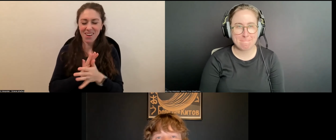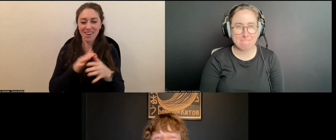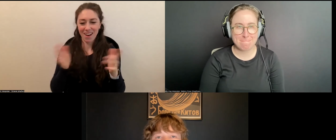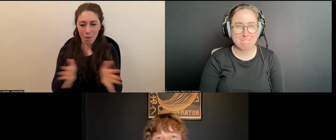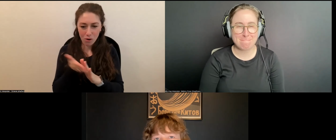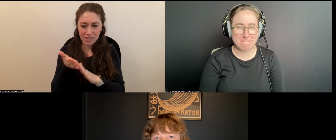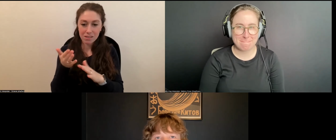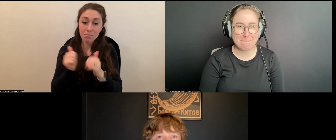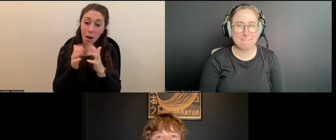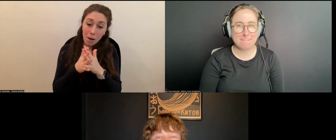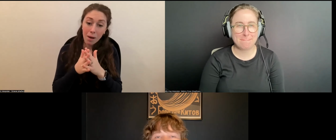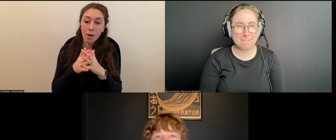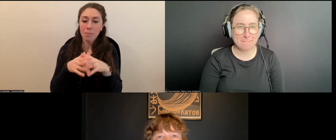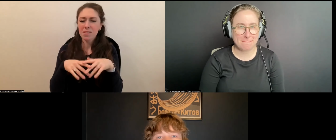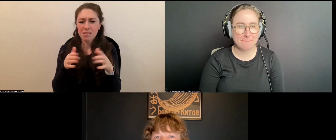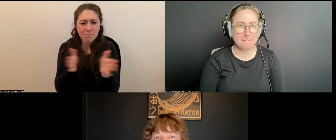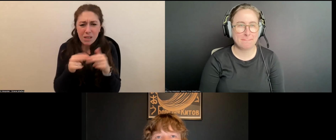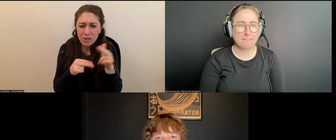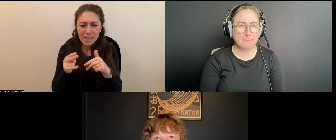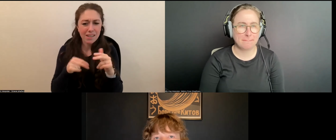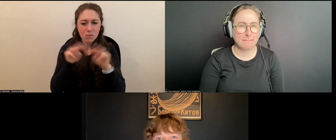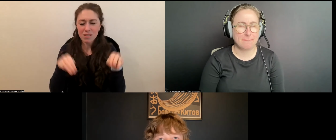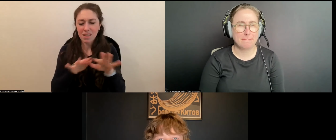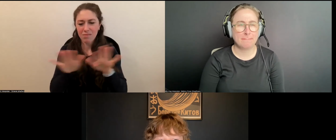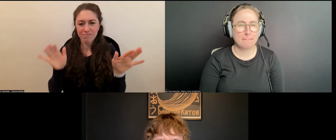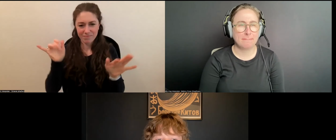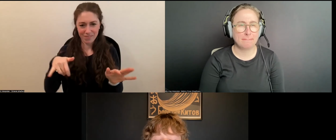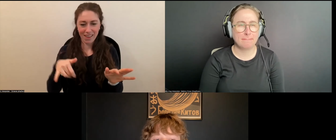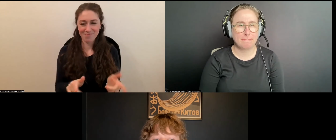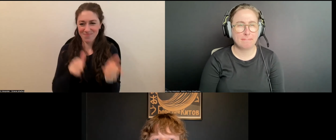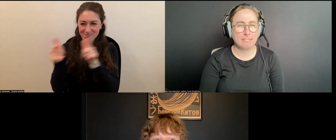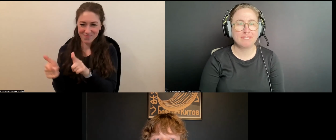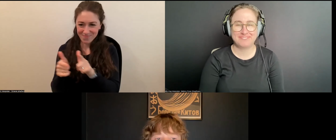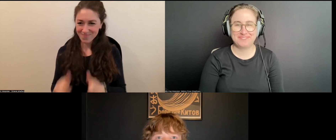that's pop-ups, bricks and mortar space, museums, galleries, that sort of thing.